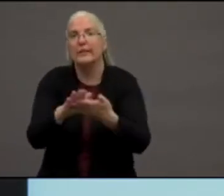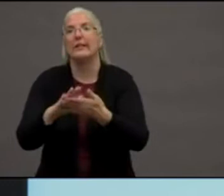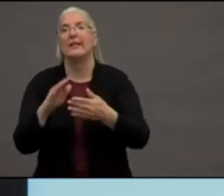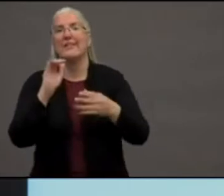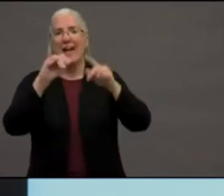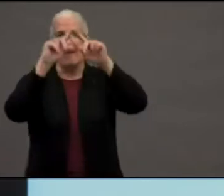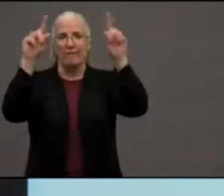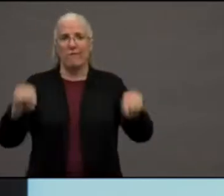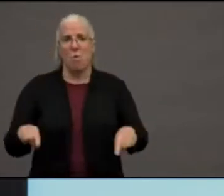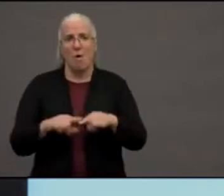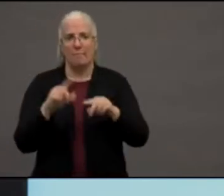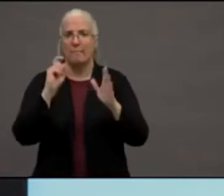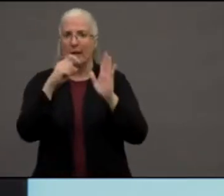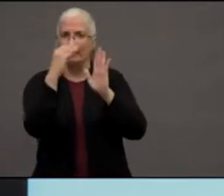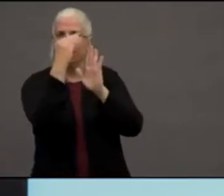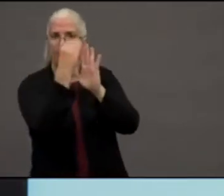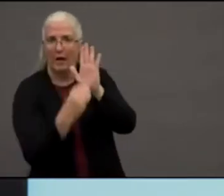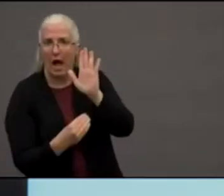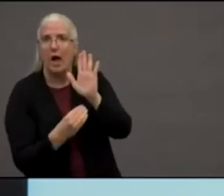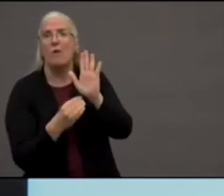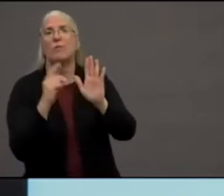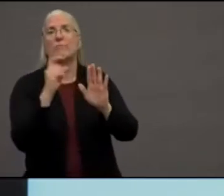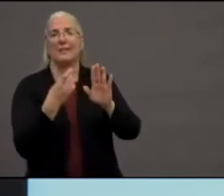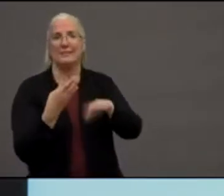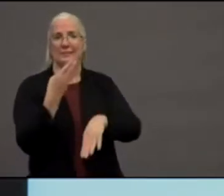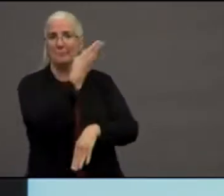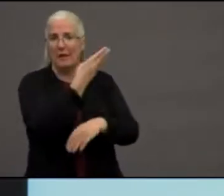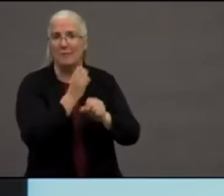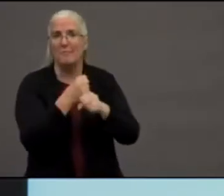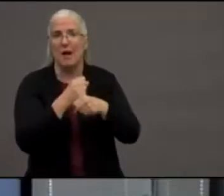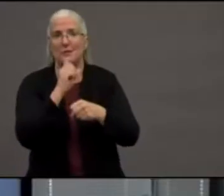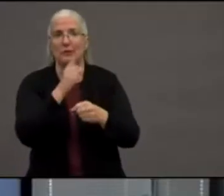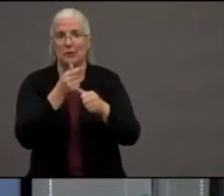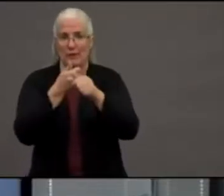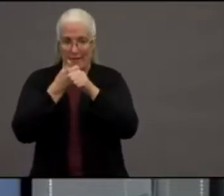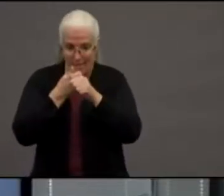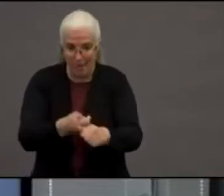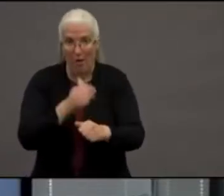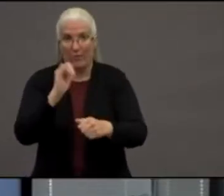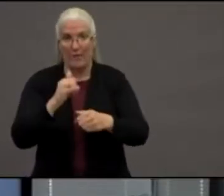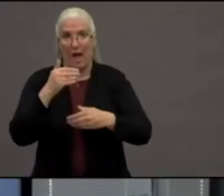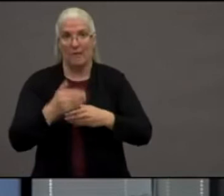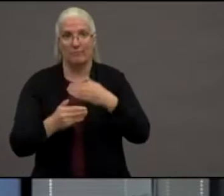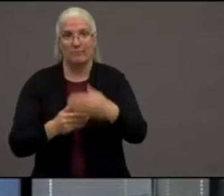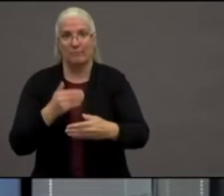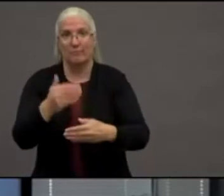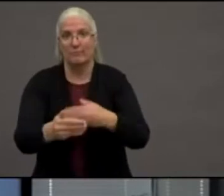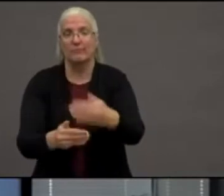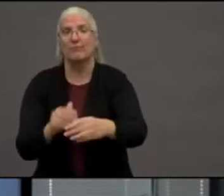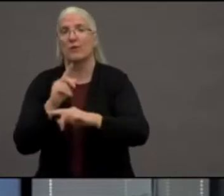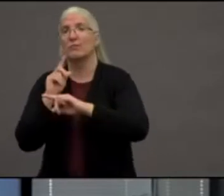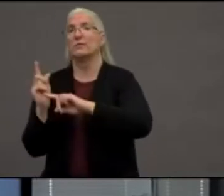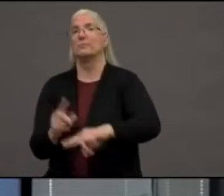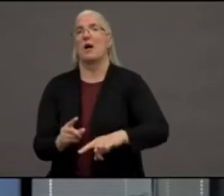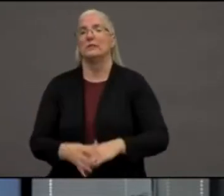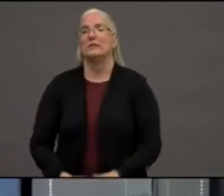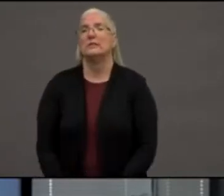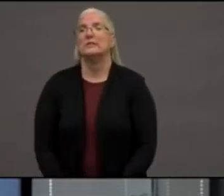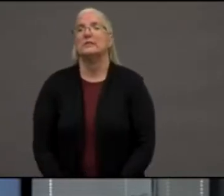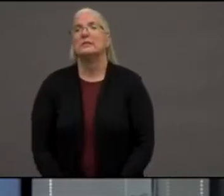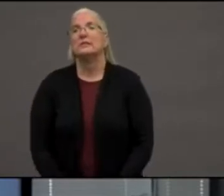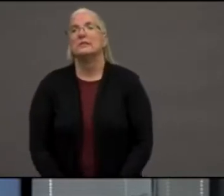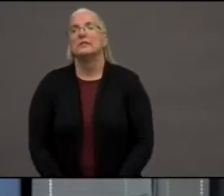well as making sure that they follow their mandatory directives. So what are some of the businesses that were allowed